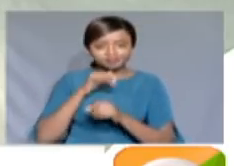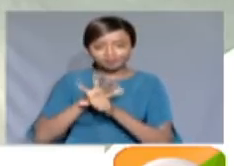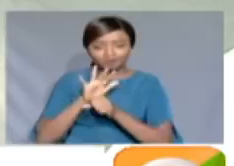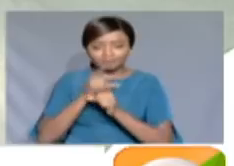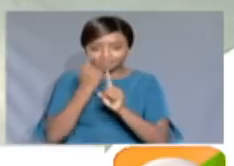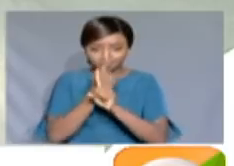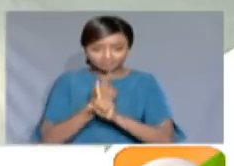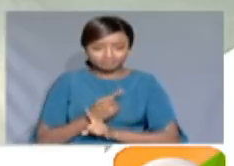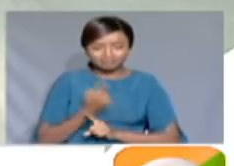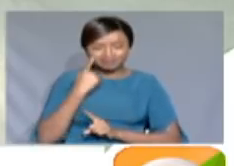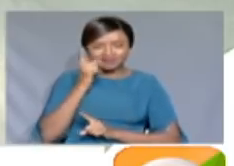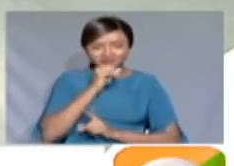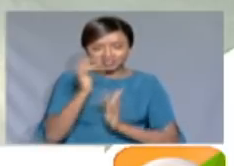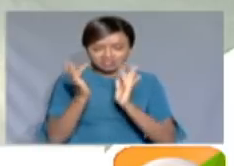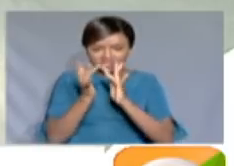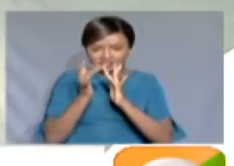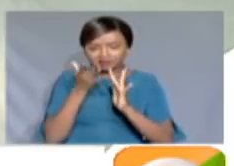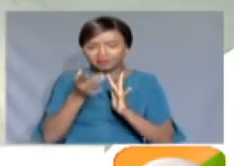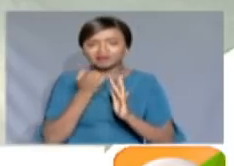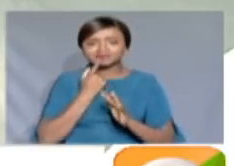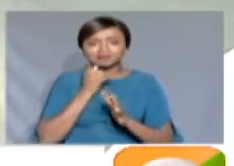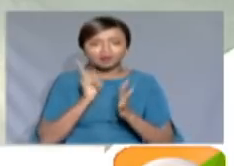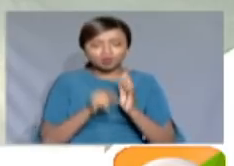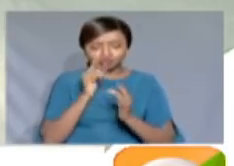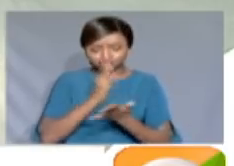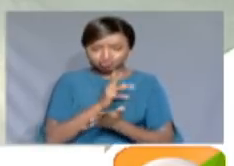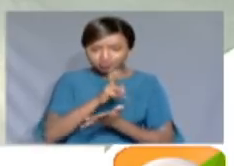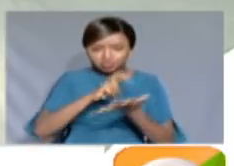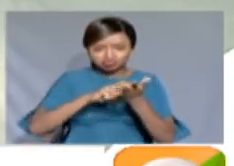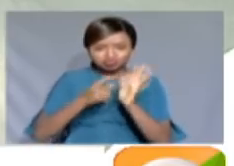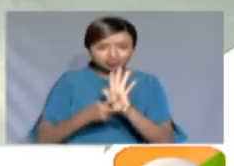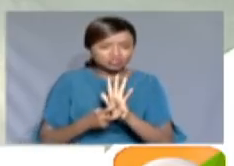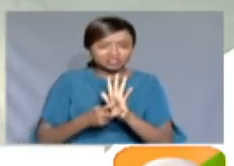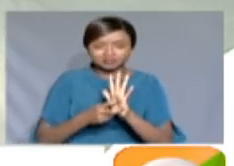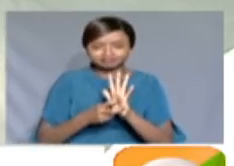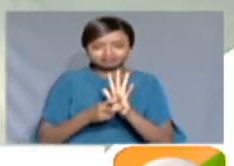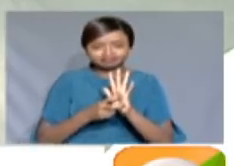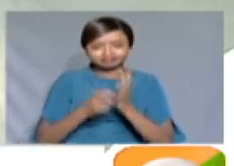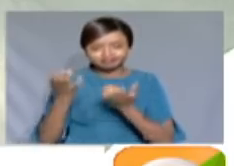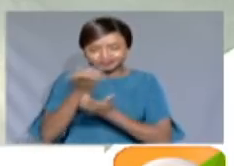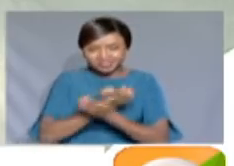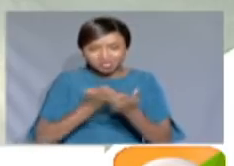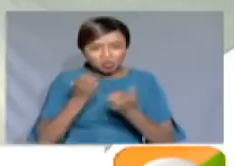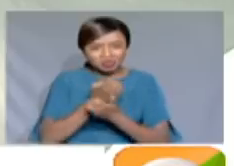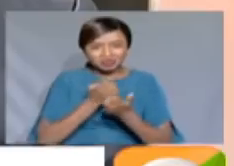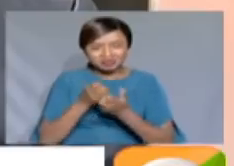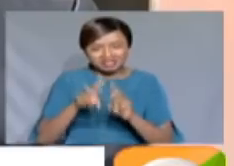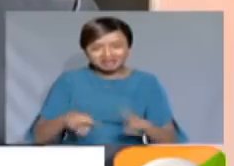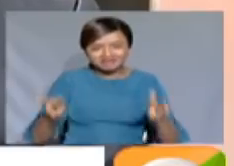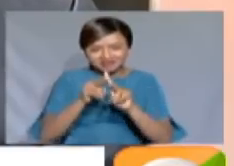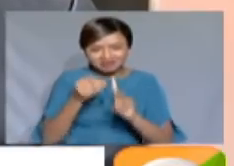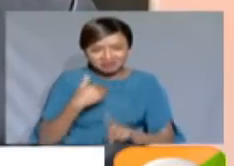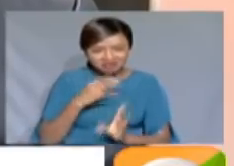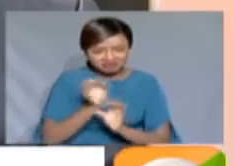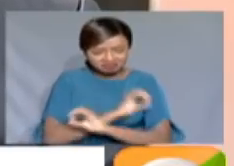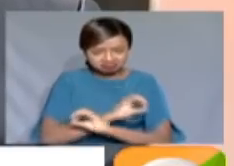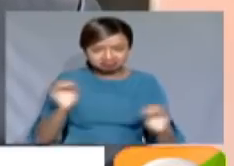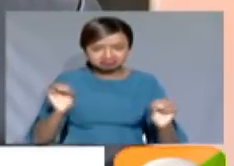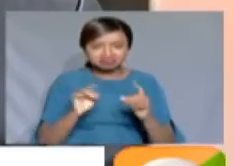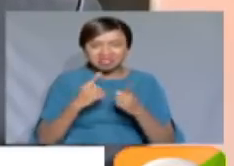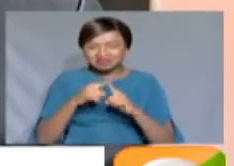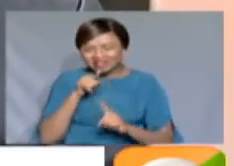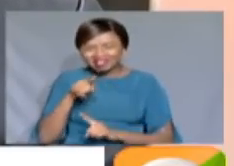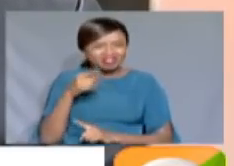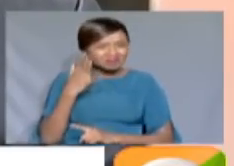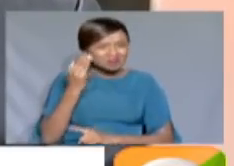social media whereby they're saying that this project is not economically viable, and yet we are still going on with it.